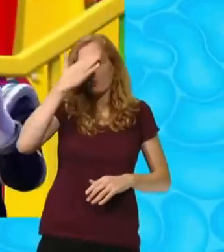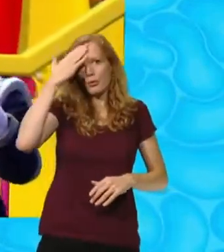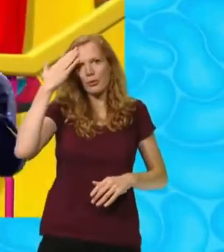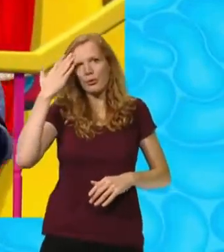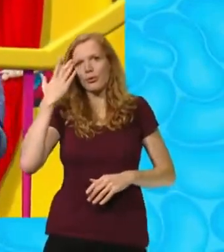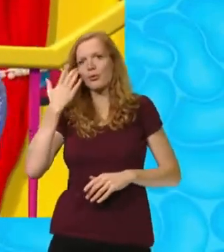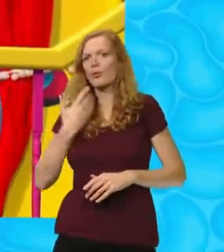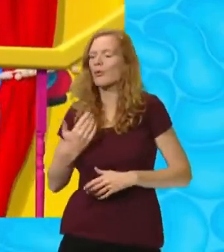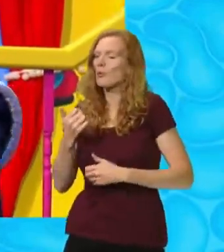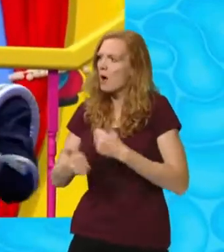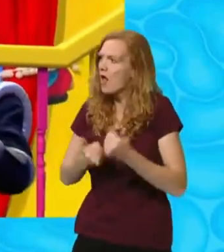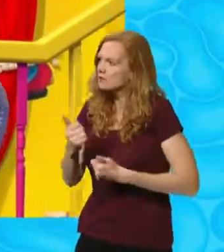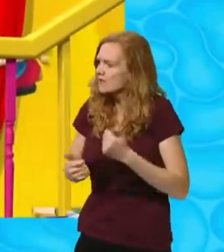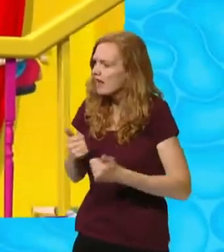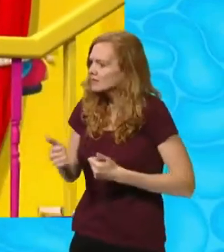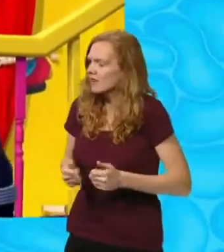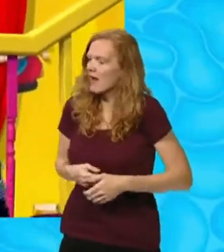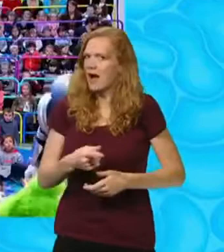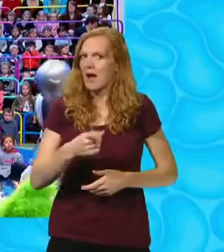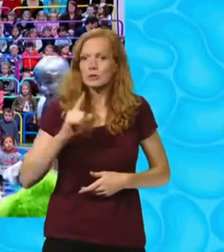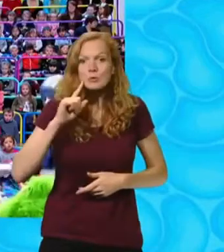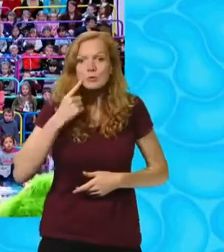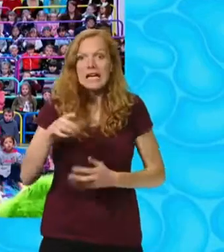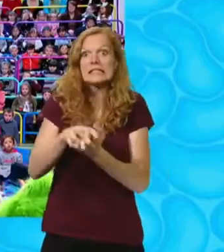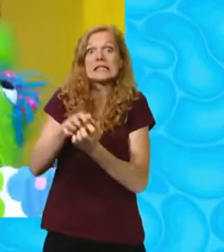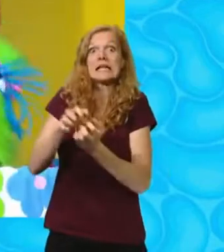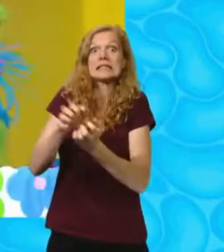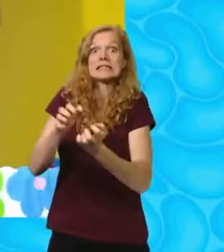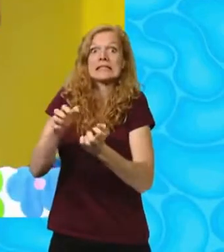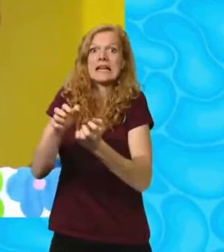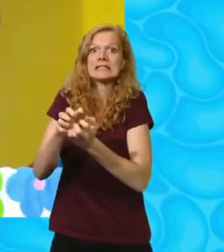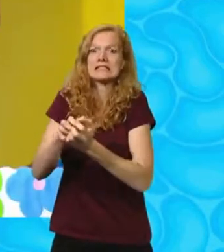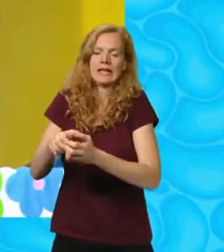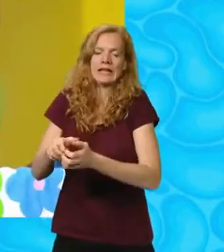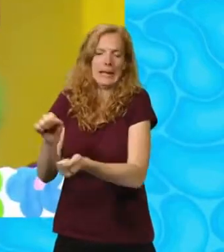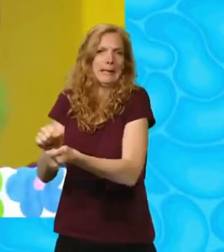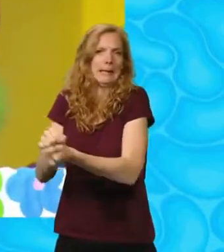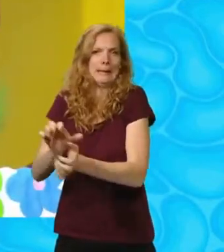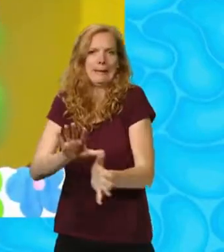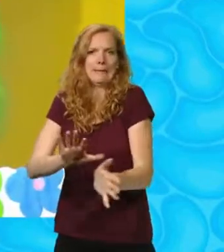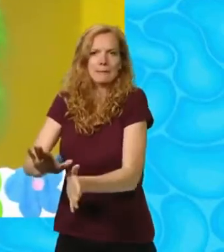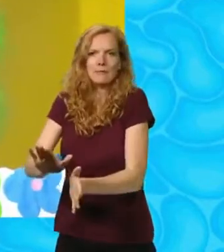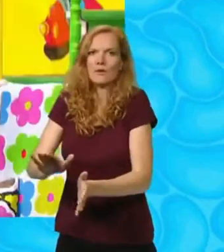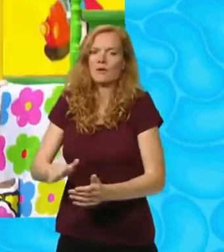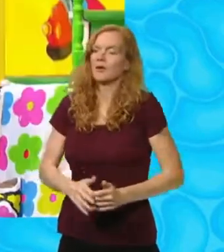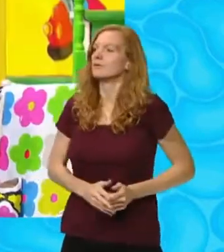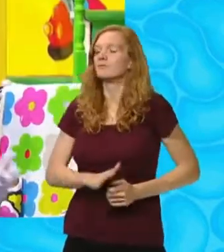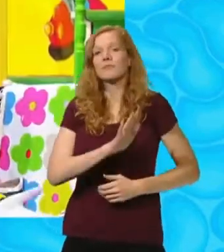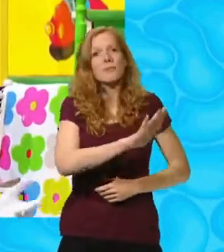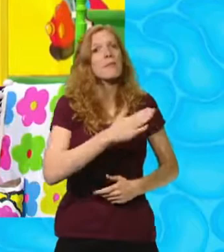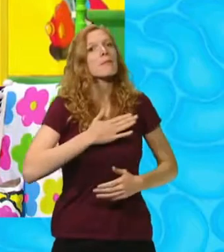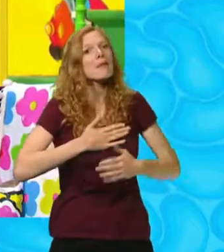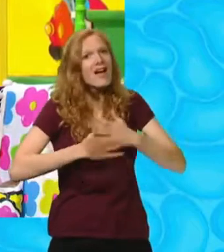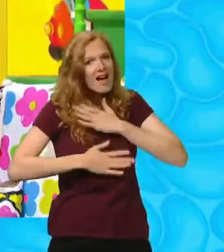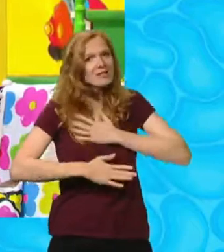I'm on it! Well done. That'll keep them occupied, and I'm keeping these. Little Monster, please, please, you just need to be patient